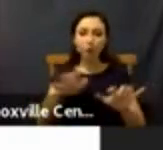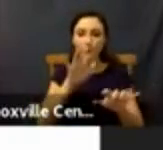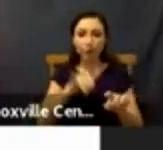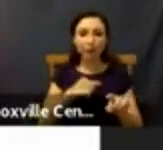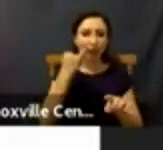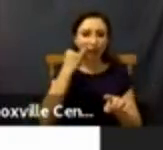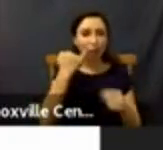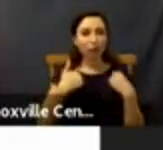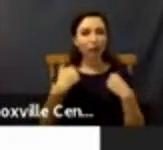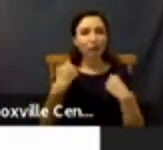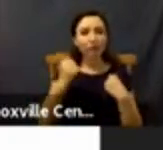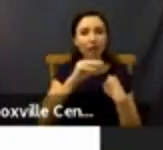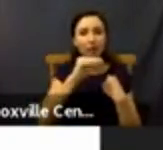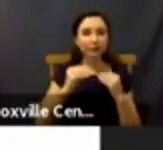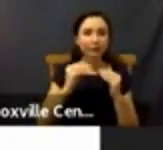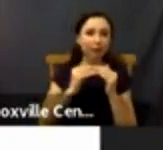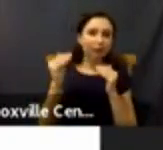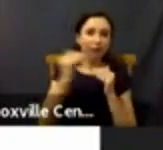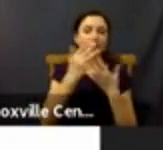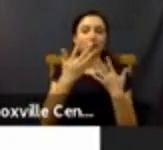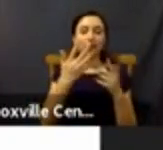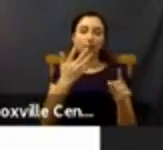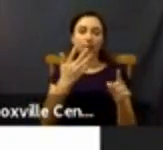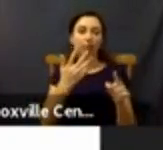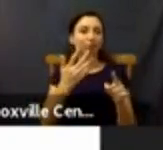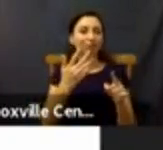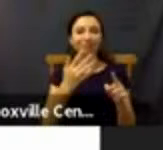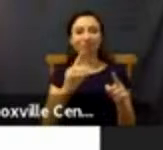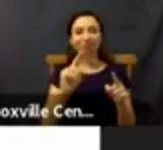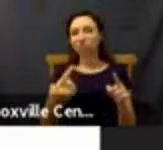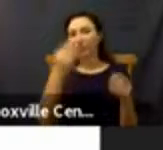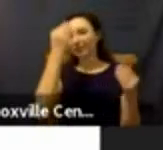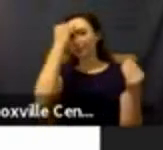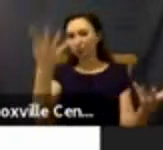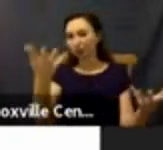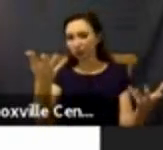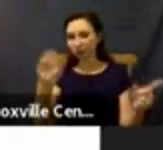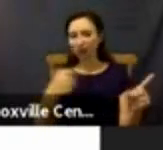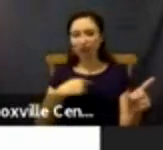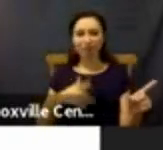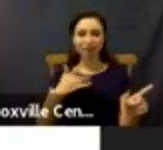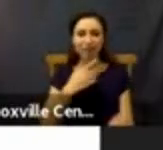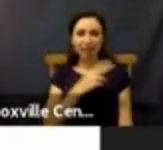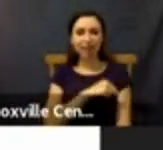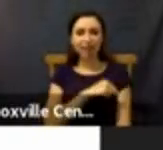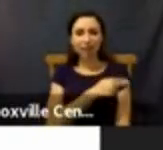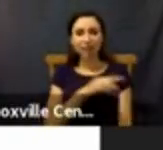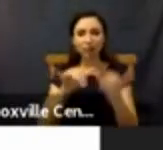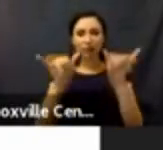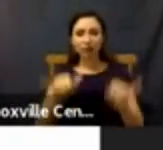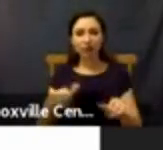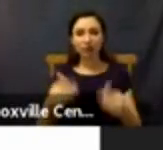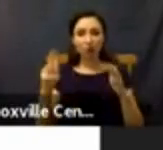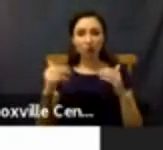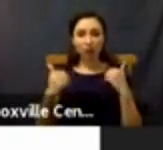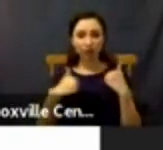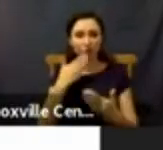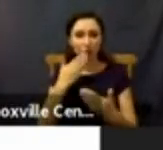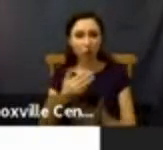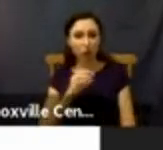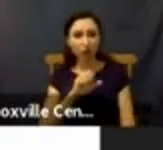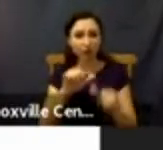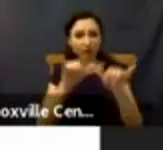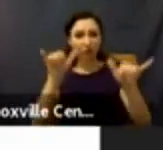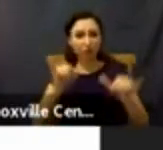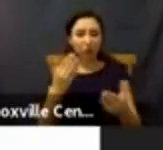because we're already above that, but that's just informational. It sounds like the hospital systems already have a good system, and we may want to just